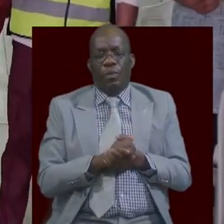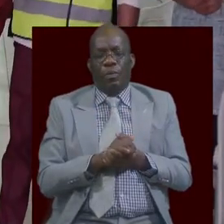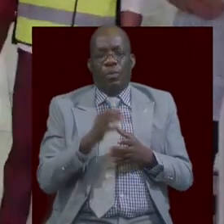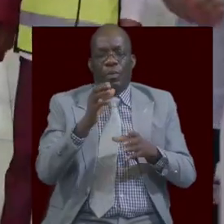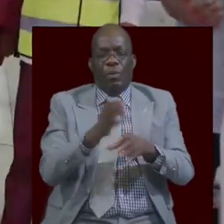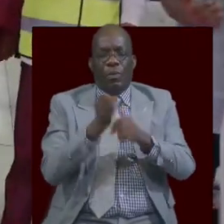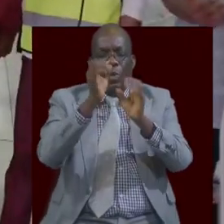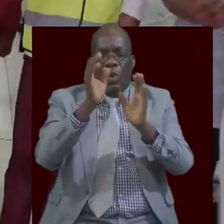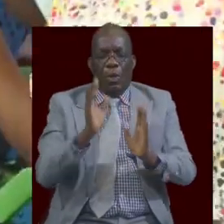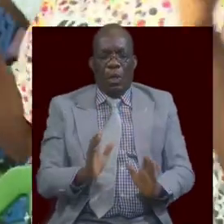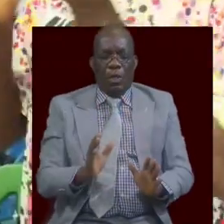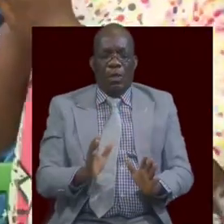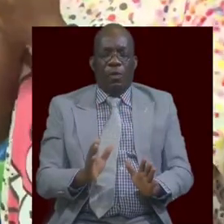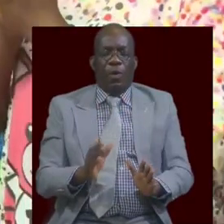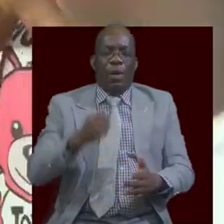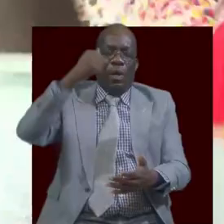Achievers, amen.